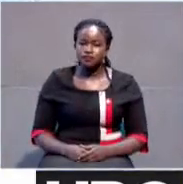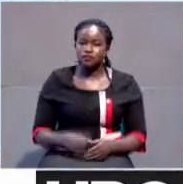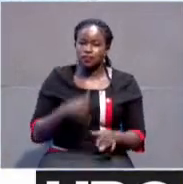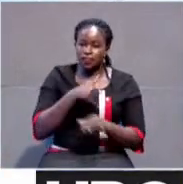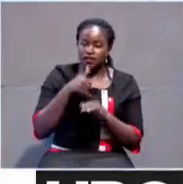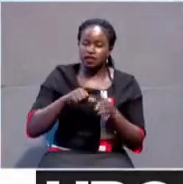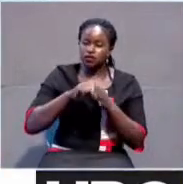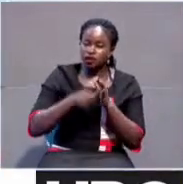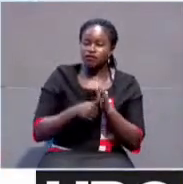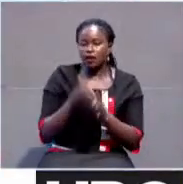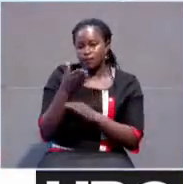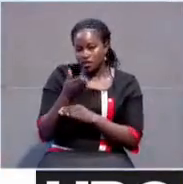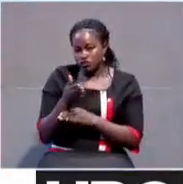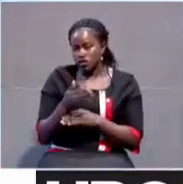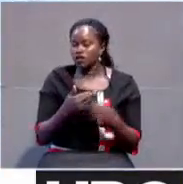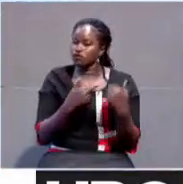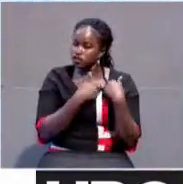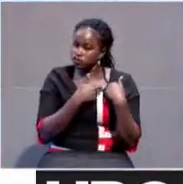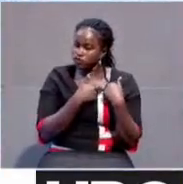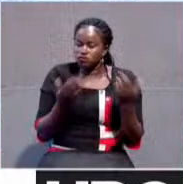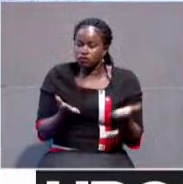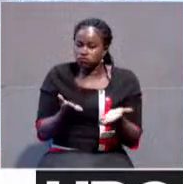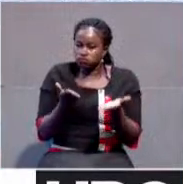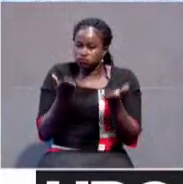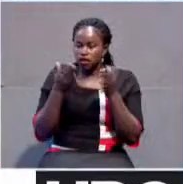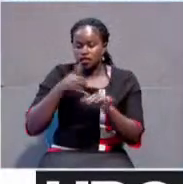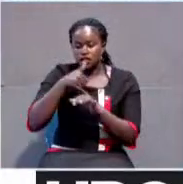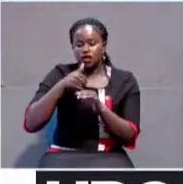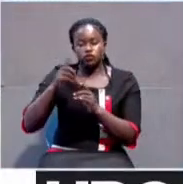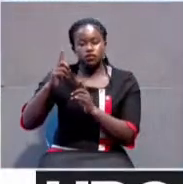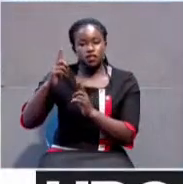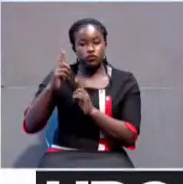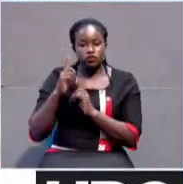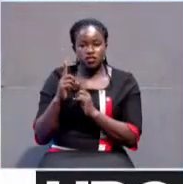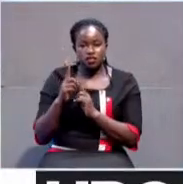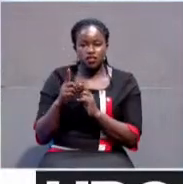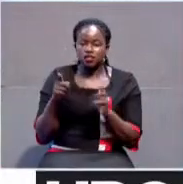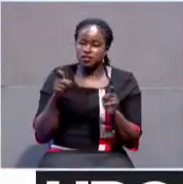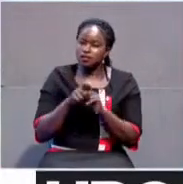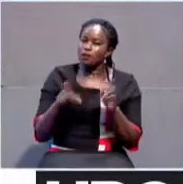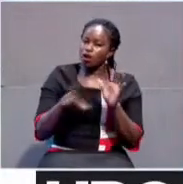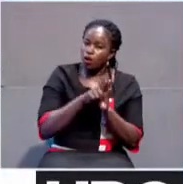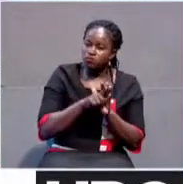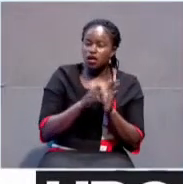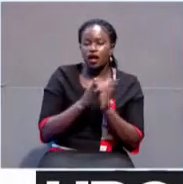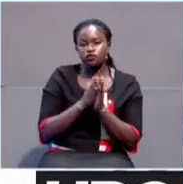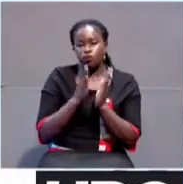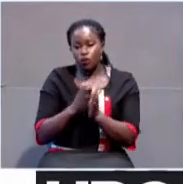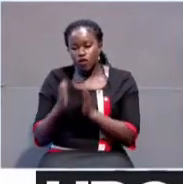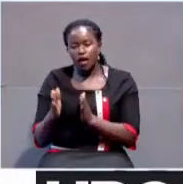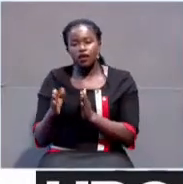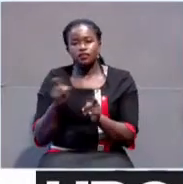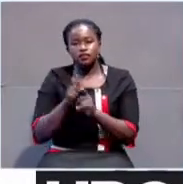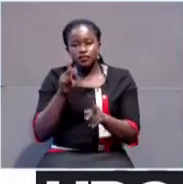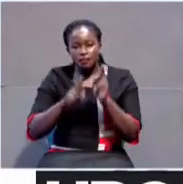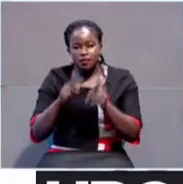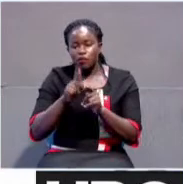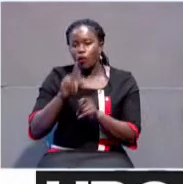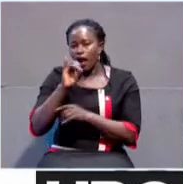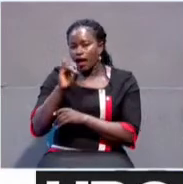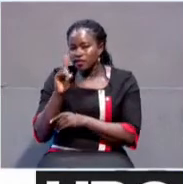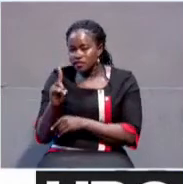Internal Affairs Ministry is responsible for enhancement of internal security, keeping law and order, and citizenship